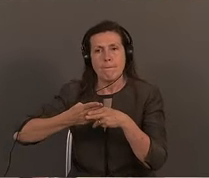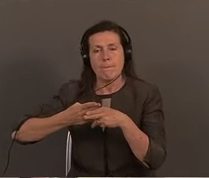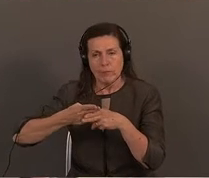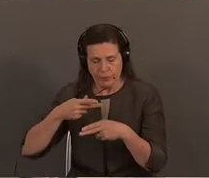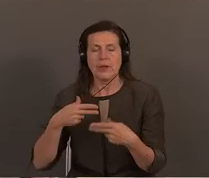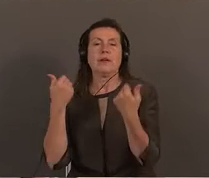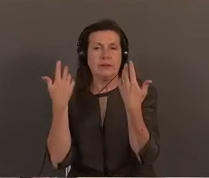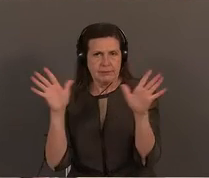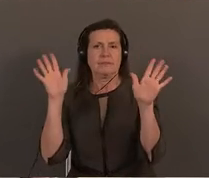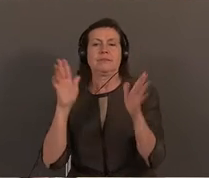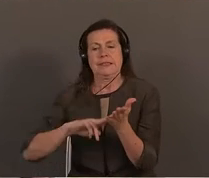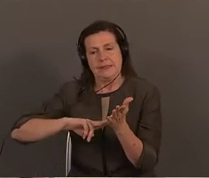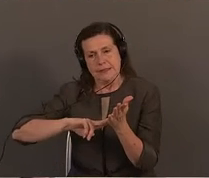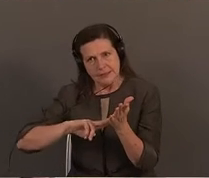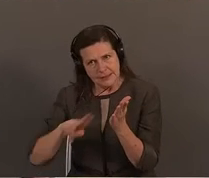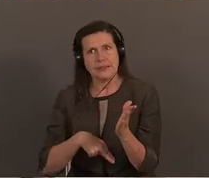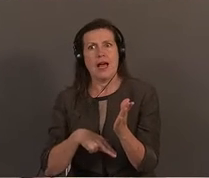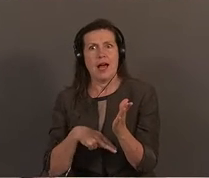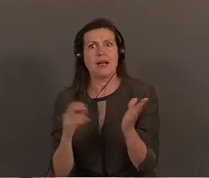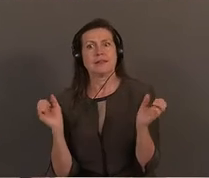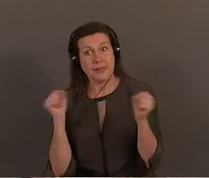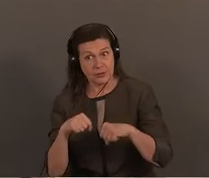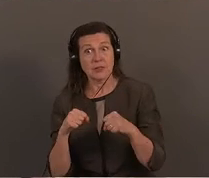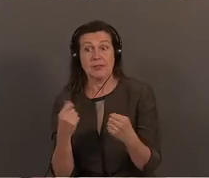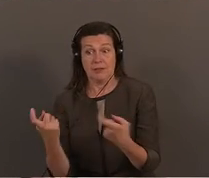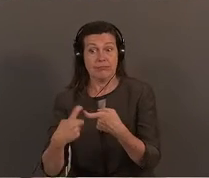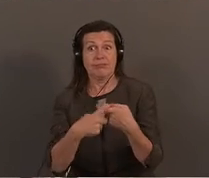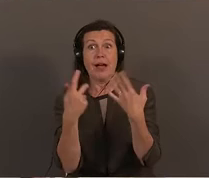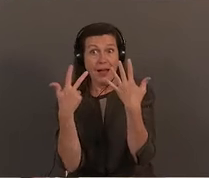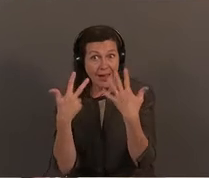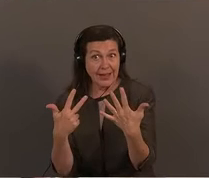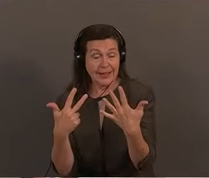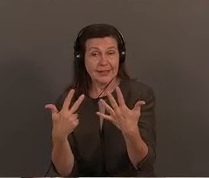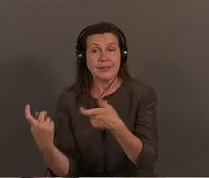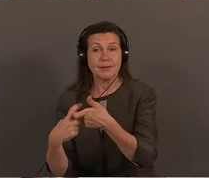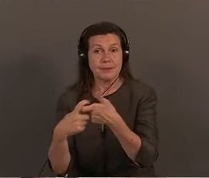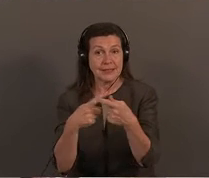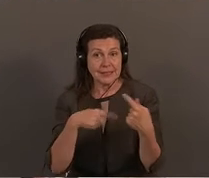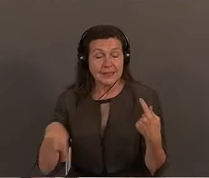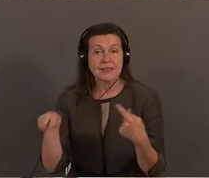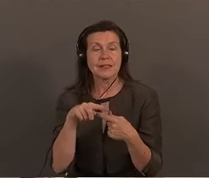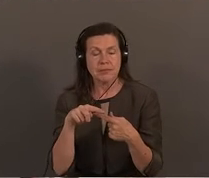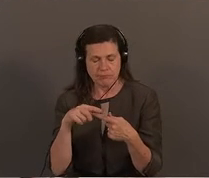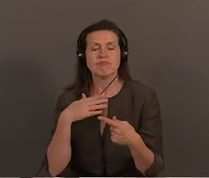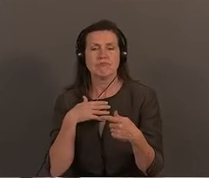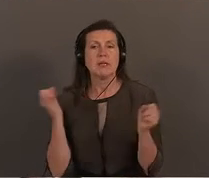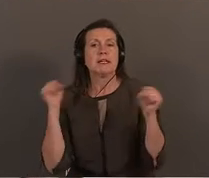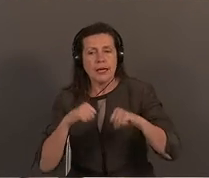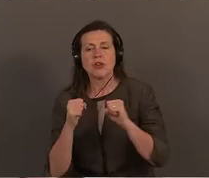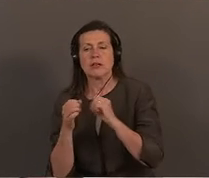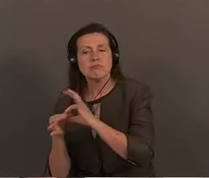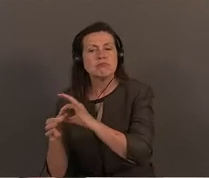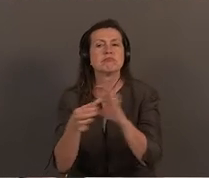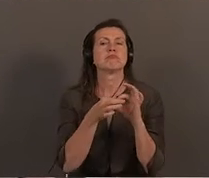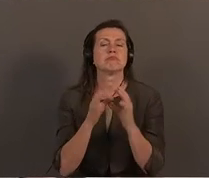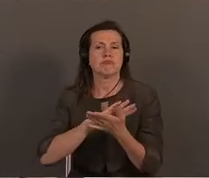an agreement, now already 8 member states, to cooperate, to build